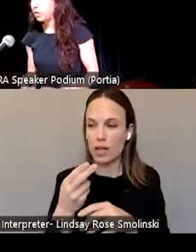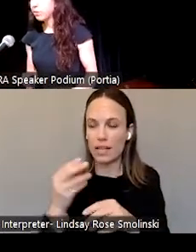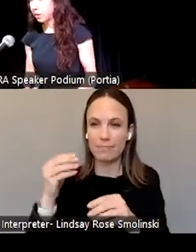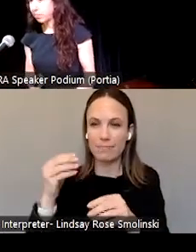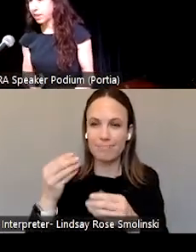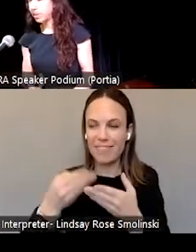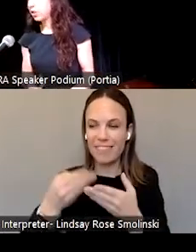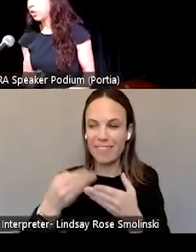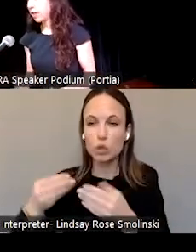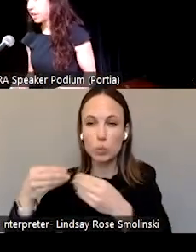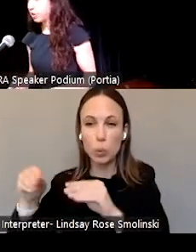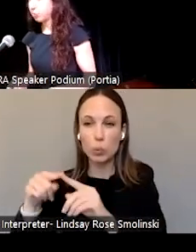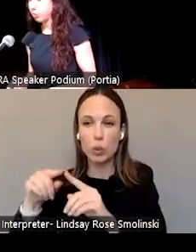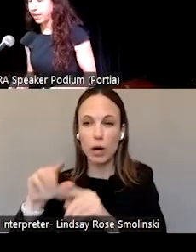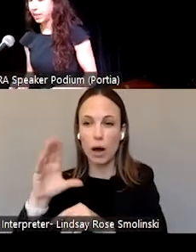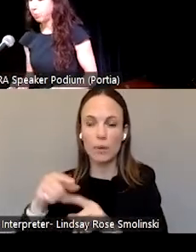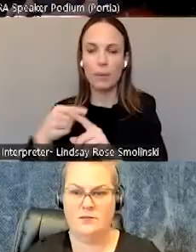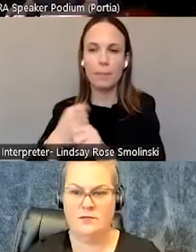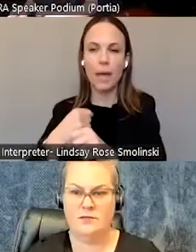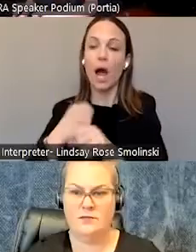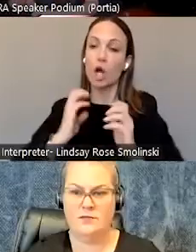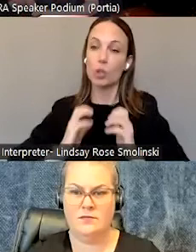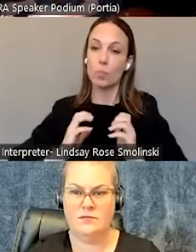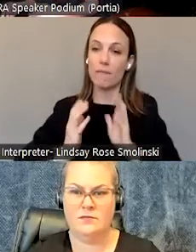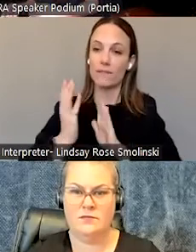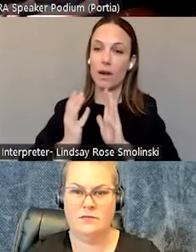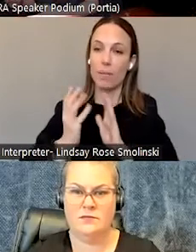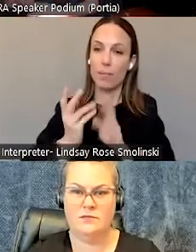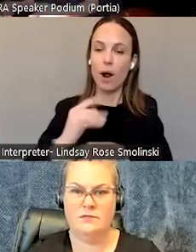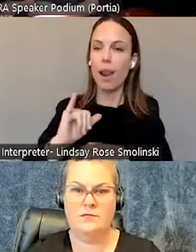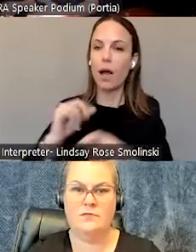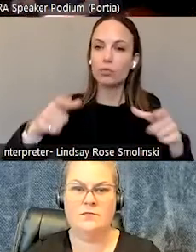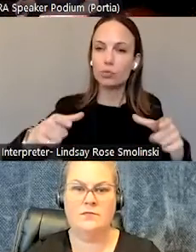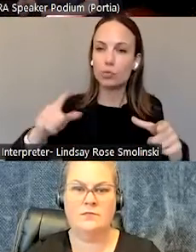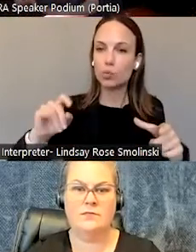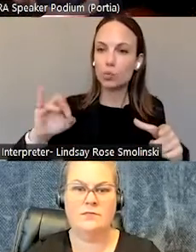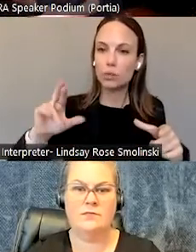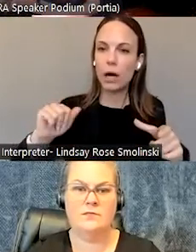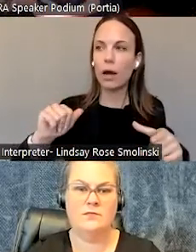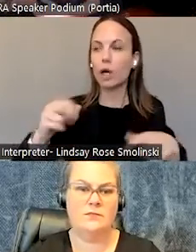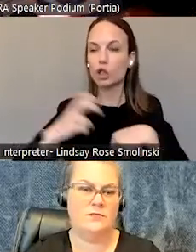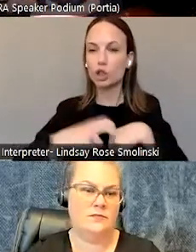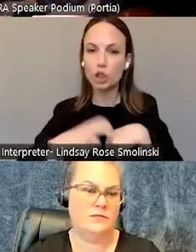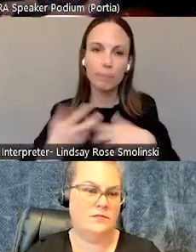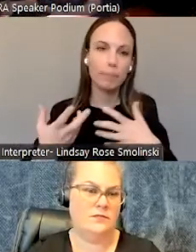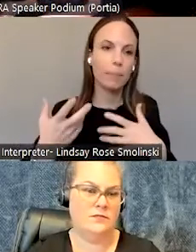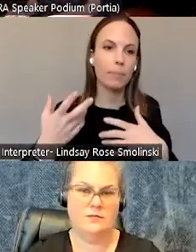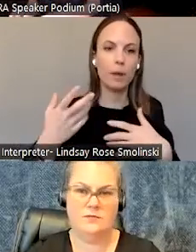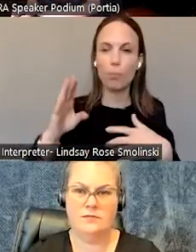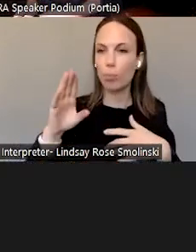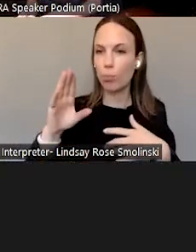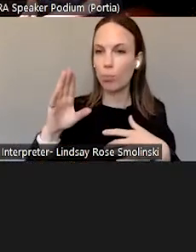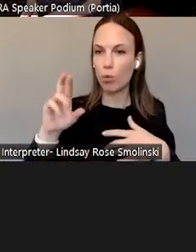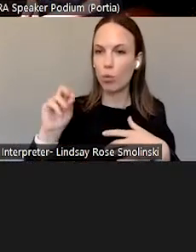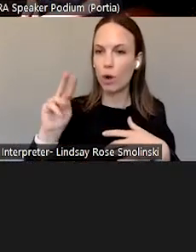to different companies to create consumer-facing products like tortillas, chips, brownie mix, cookies, even baby